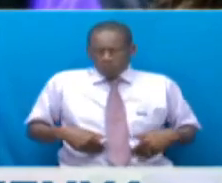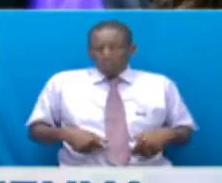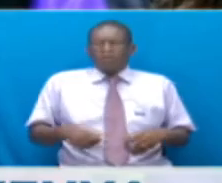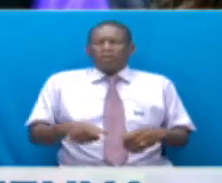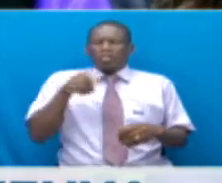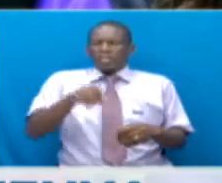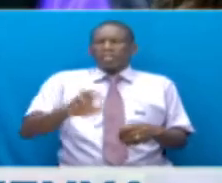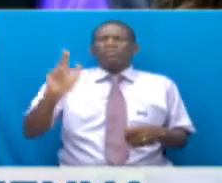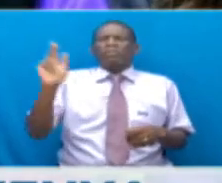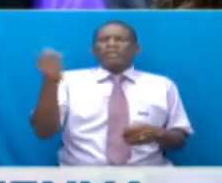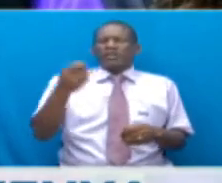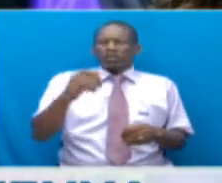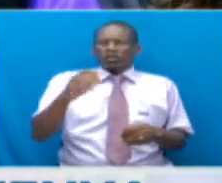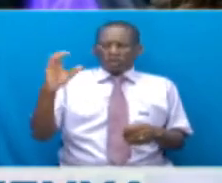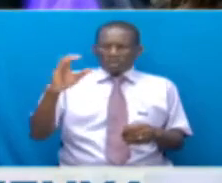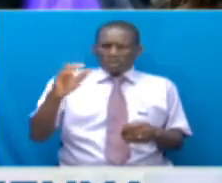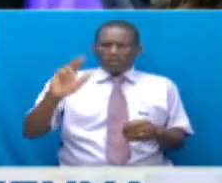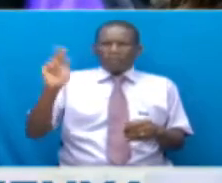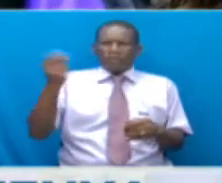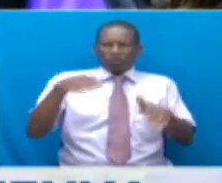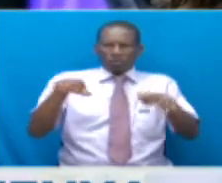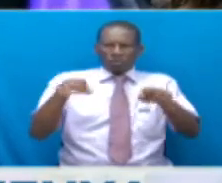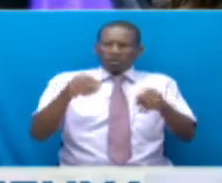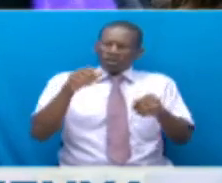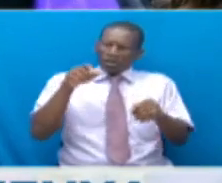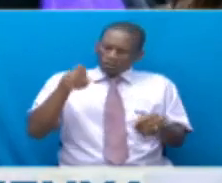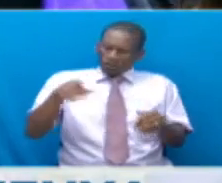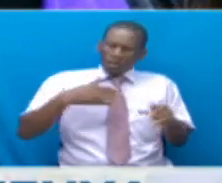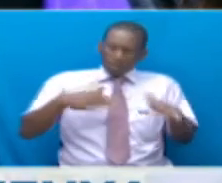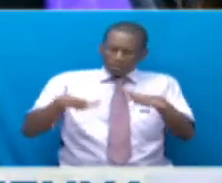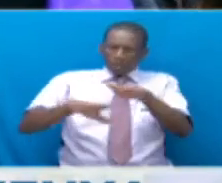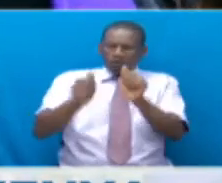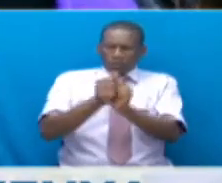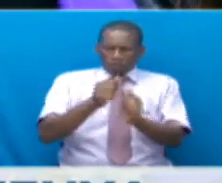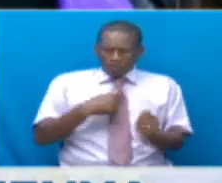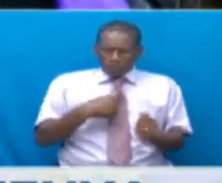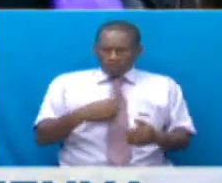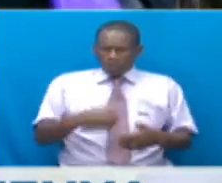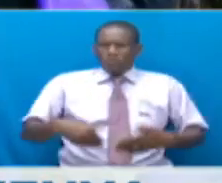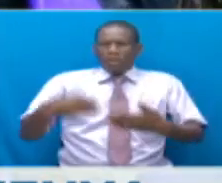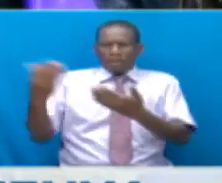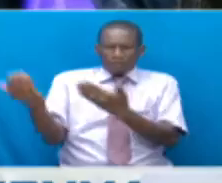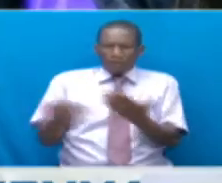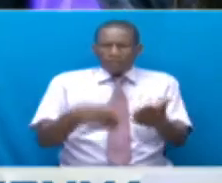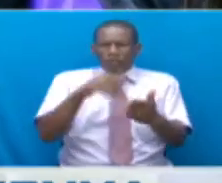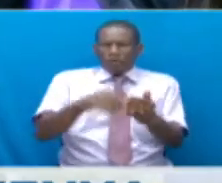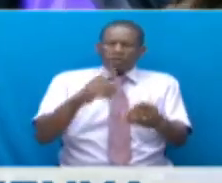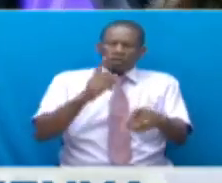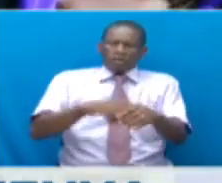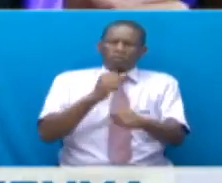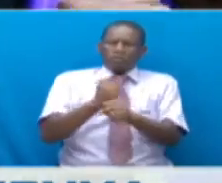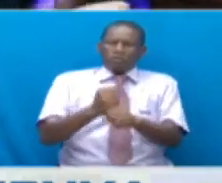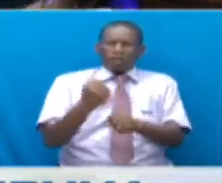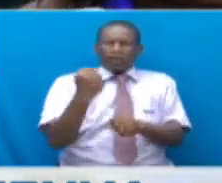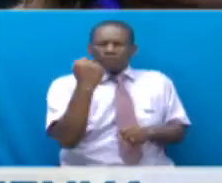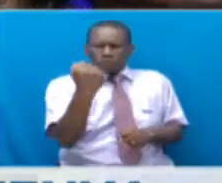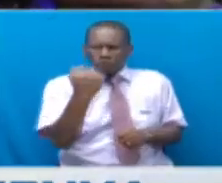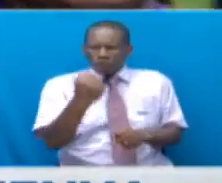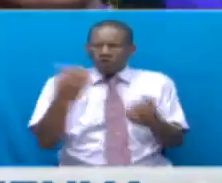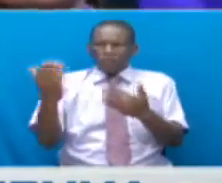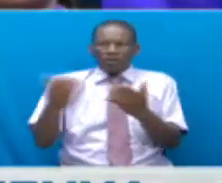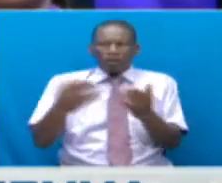presidency. And she and I present what we are calling, when we do like this, the